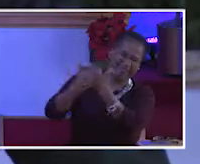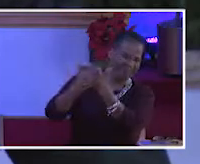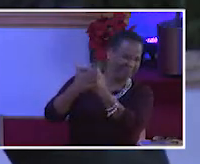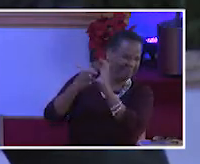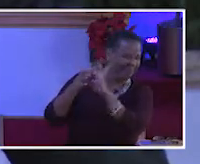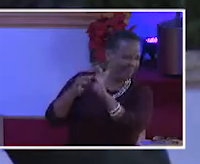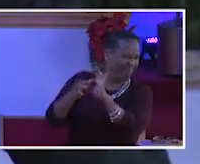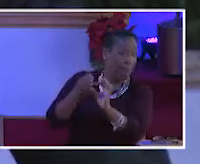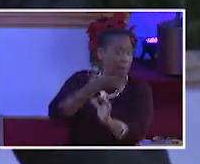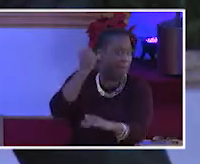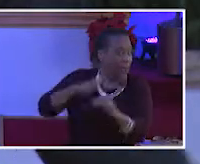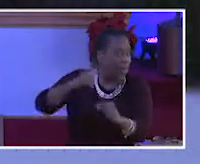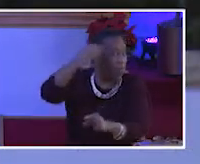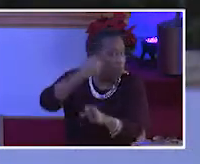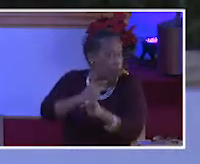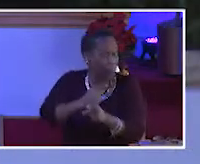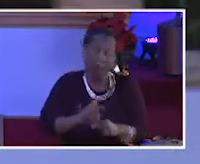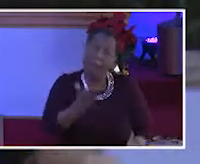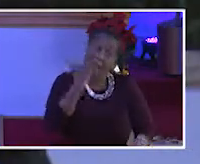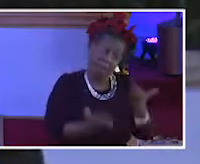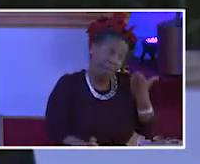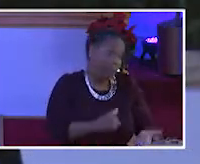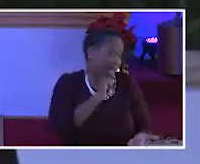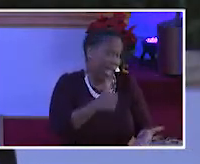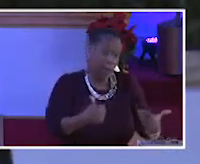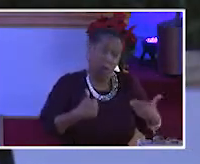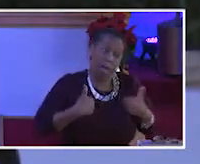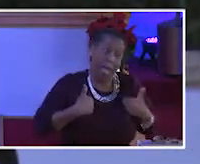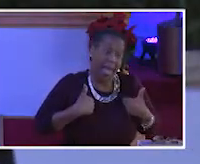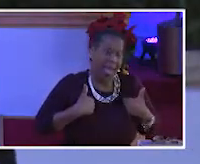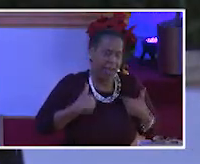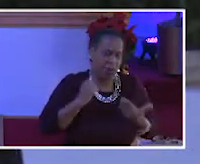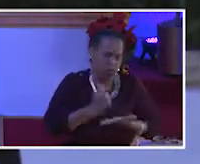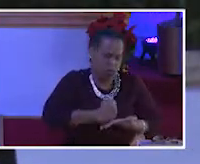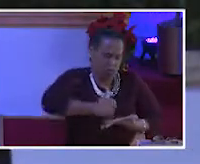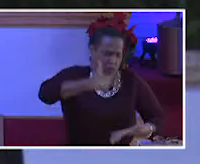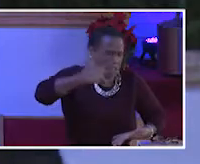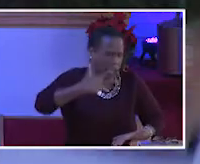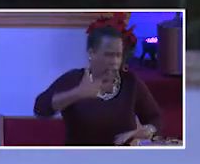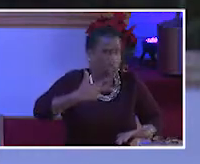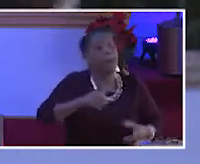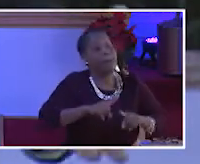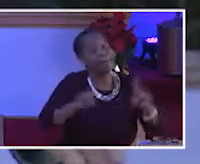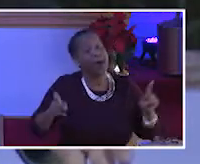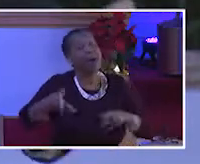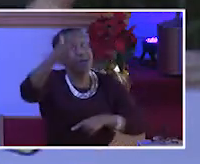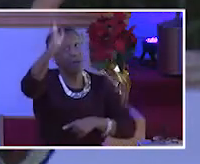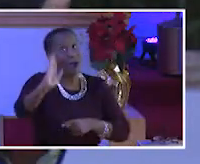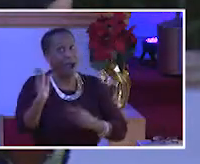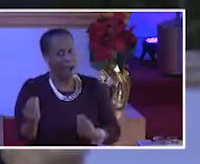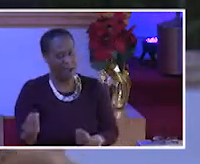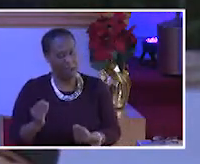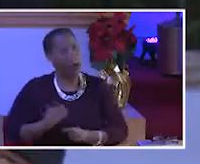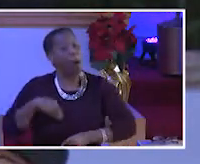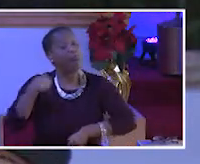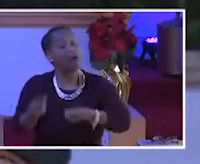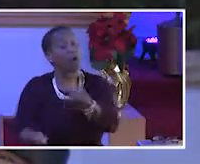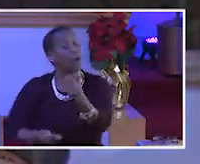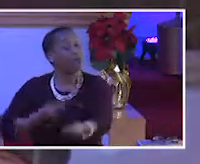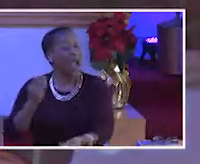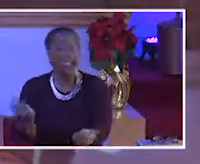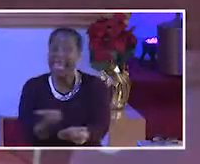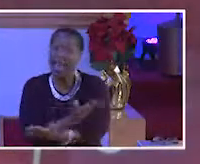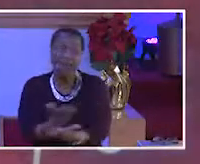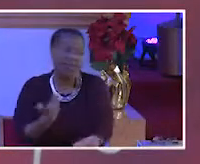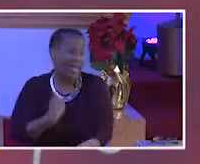closer than a brother. I may not have a silver spoon in my mouth, but God provides everything